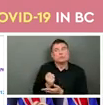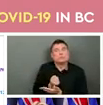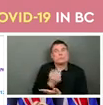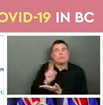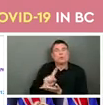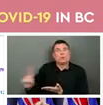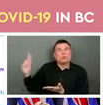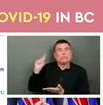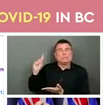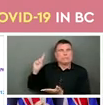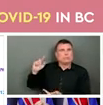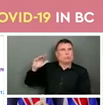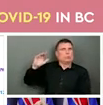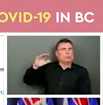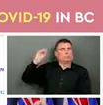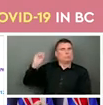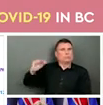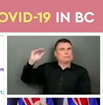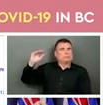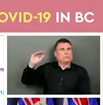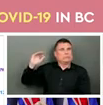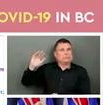good protection and good